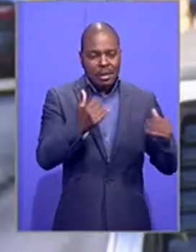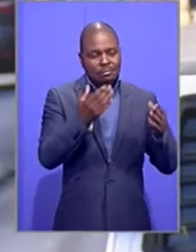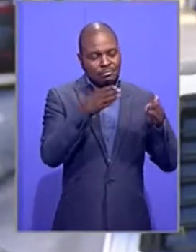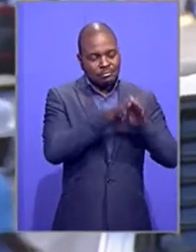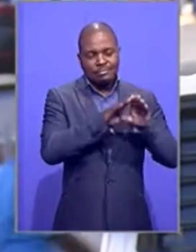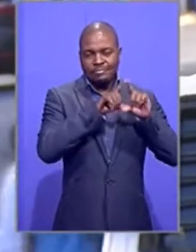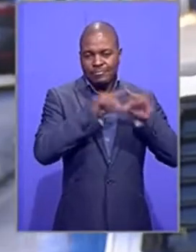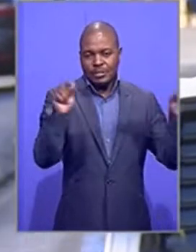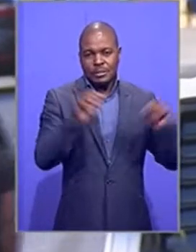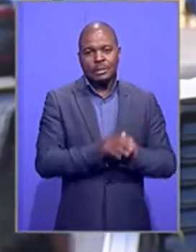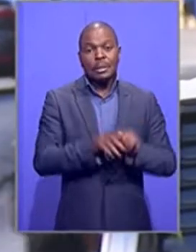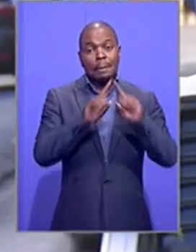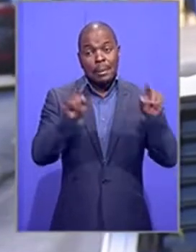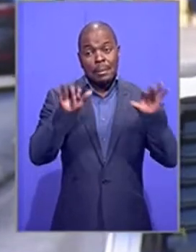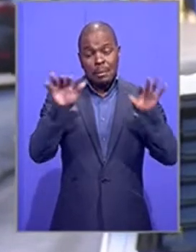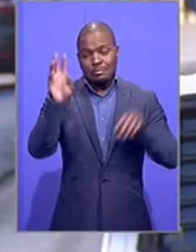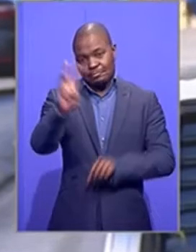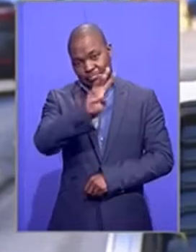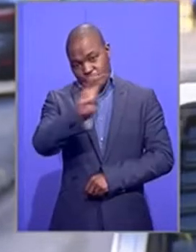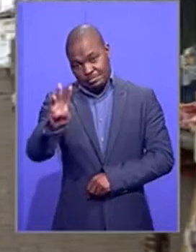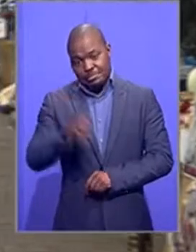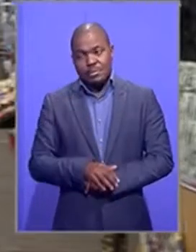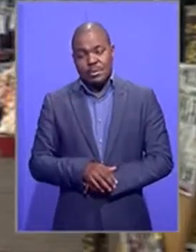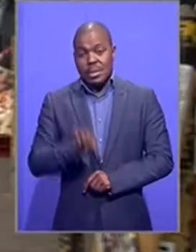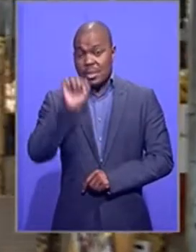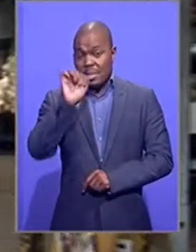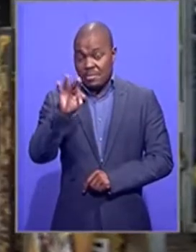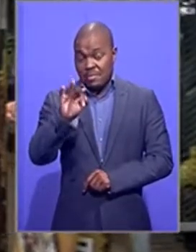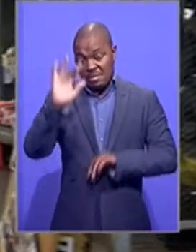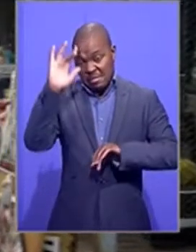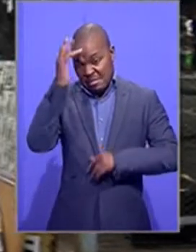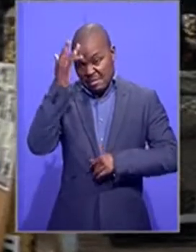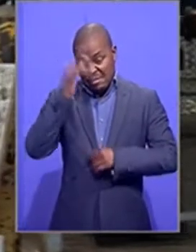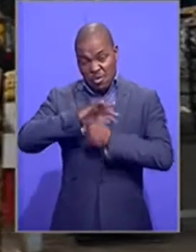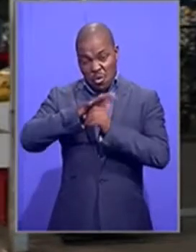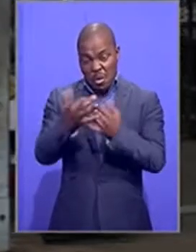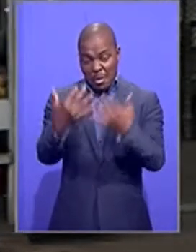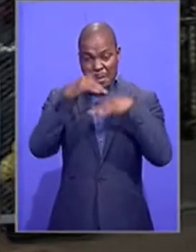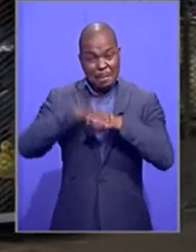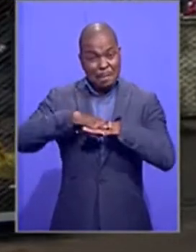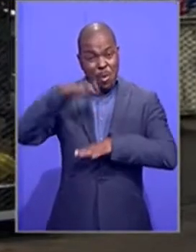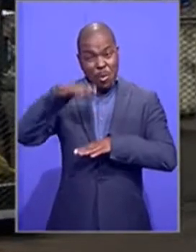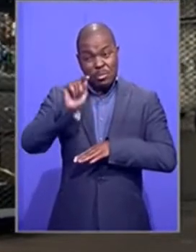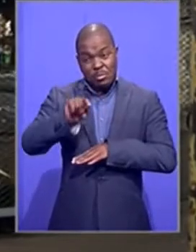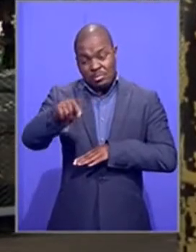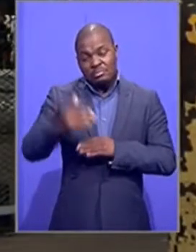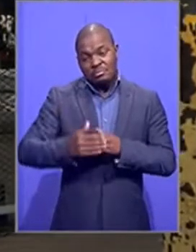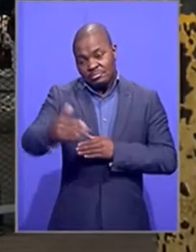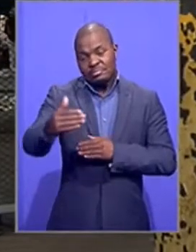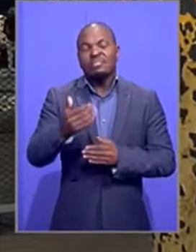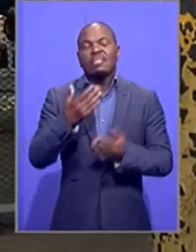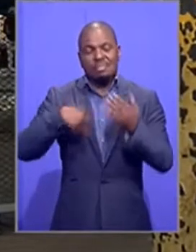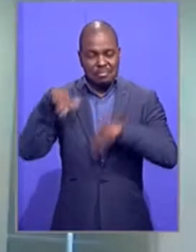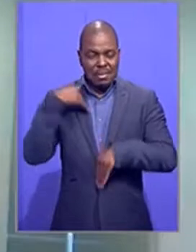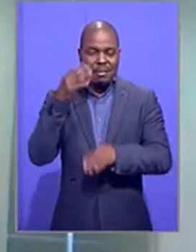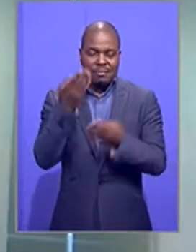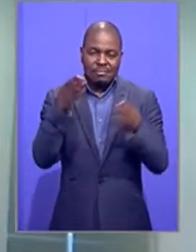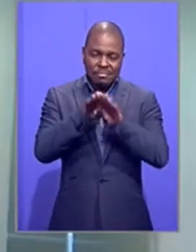le tsiboso go baagi gore fa kelo ya ditshwaetso tsa COVID-19 e ka oketsega, maemo ao a ka nna